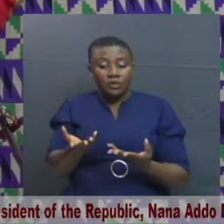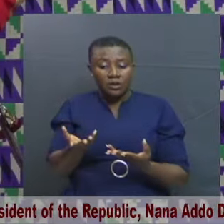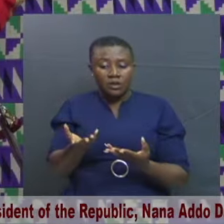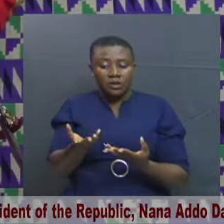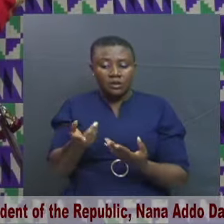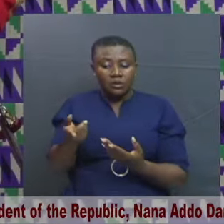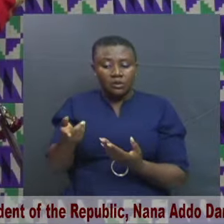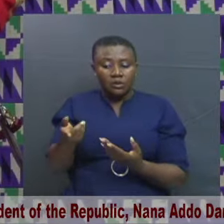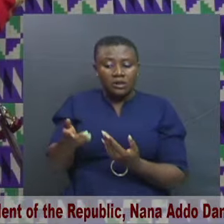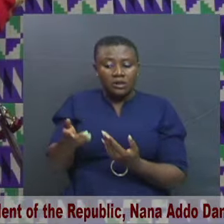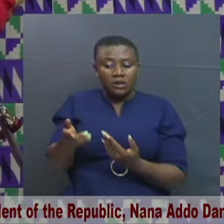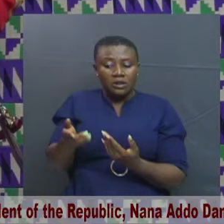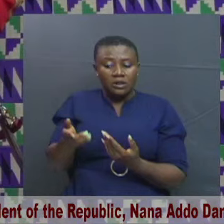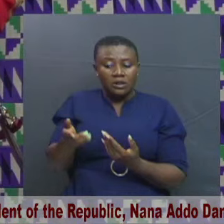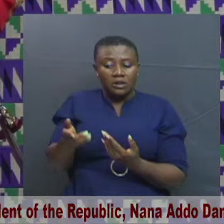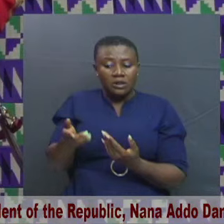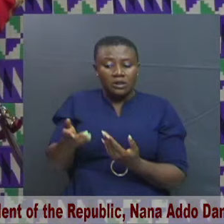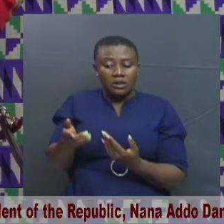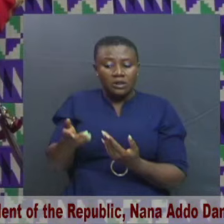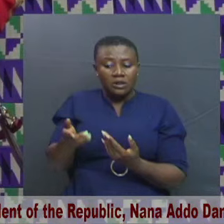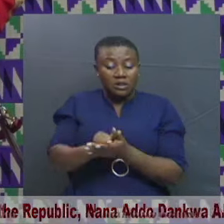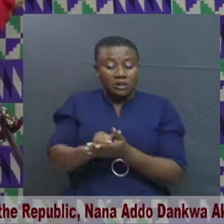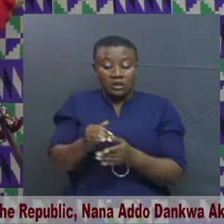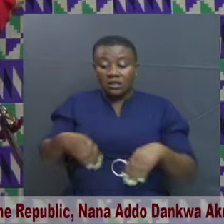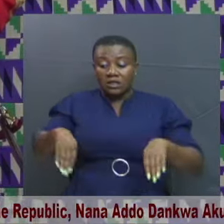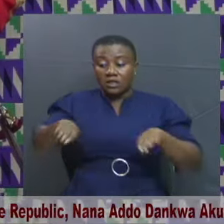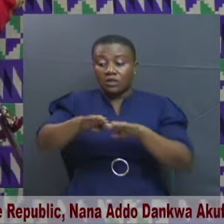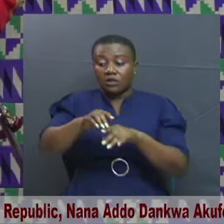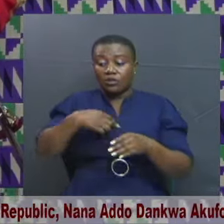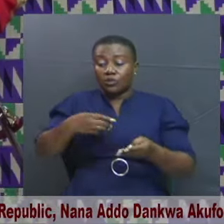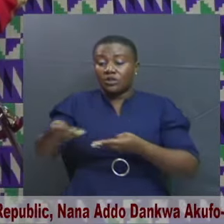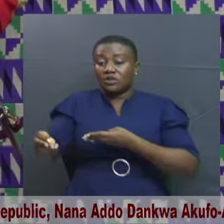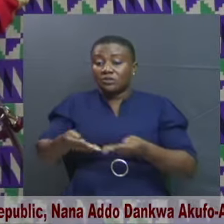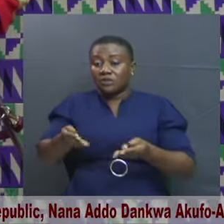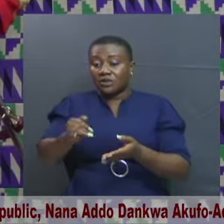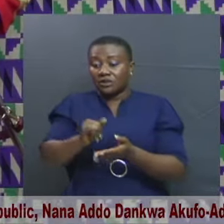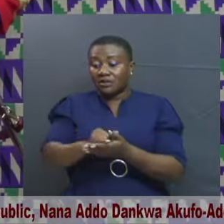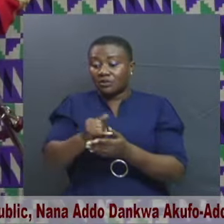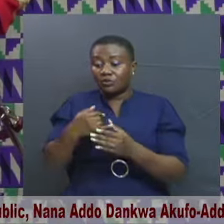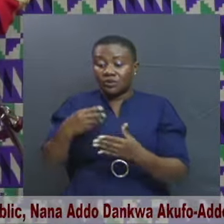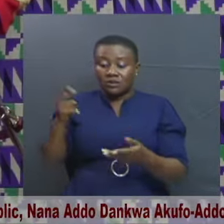be the time to do do that even if we spent all day